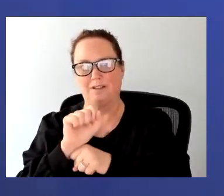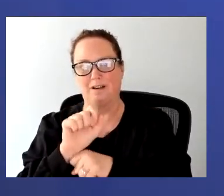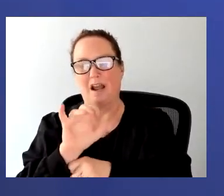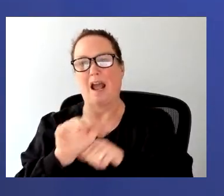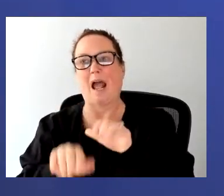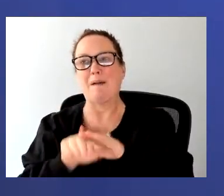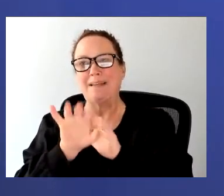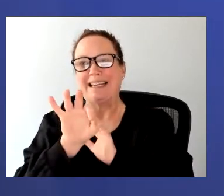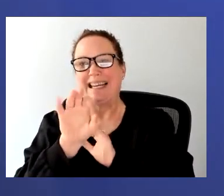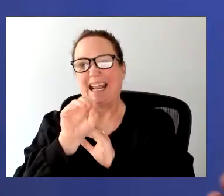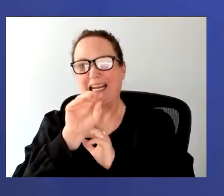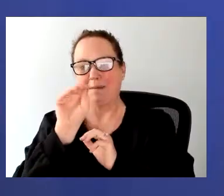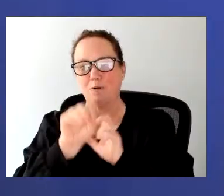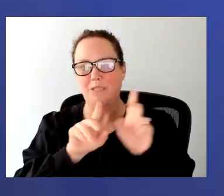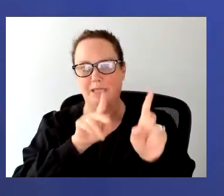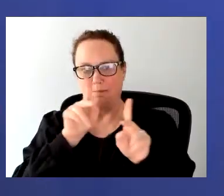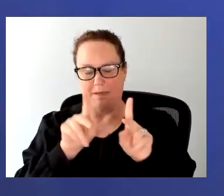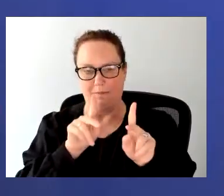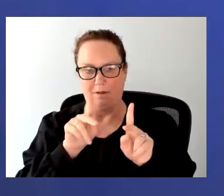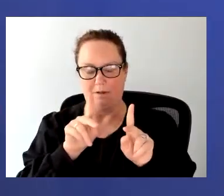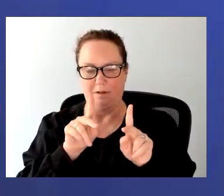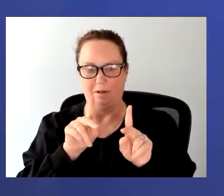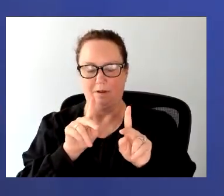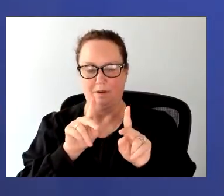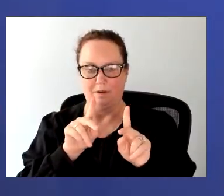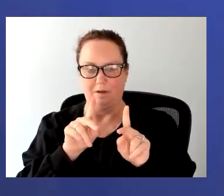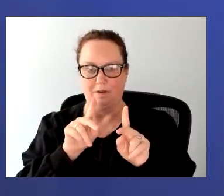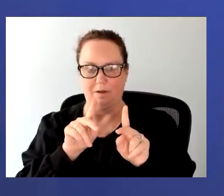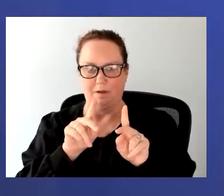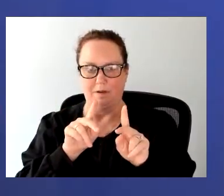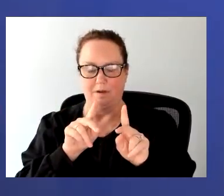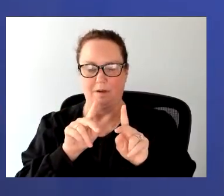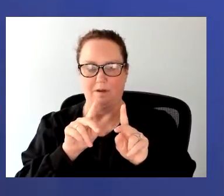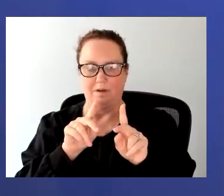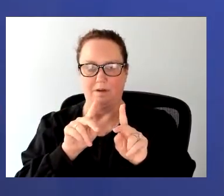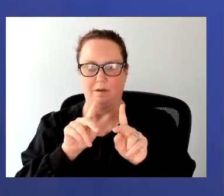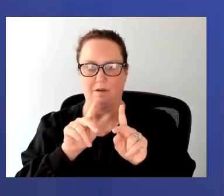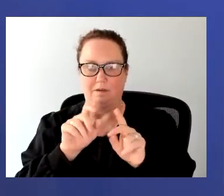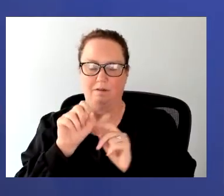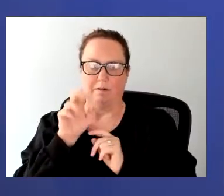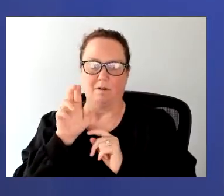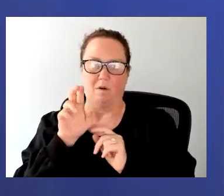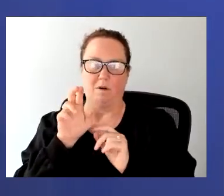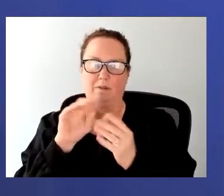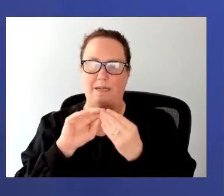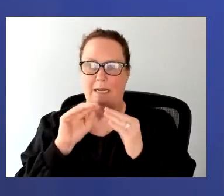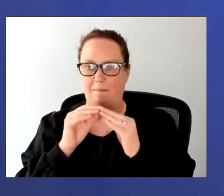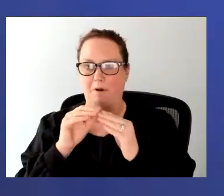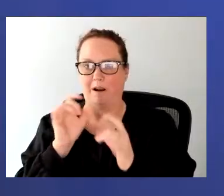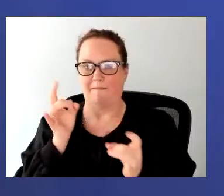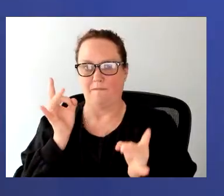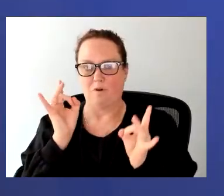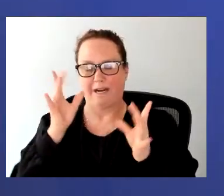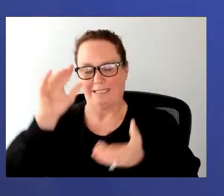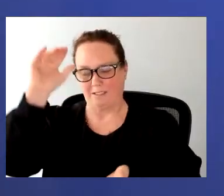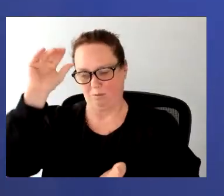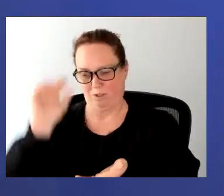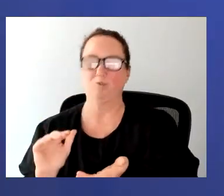people freed from sickle cell crisis, or the number of sickle cell crises drastically